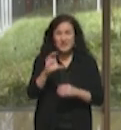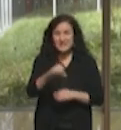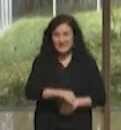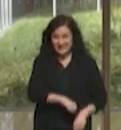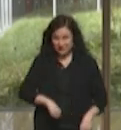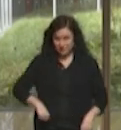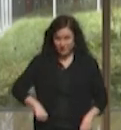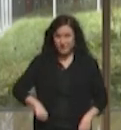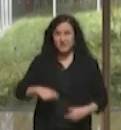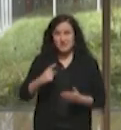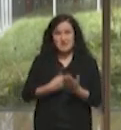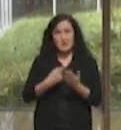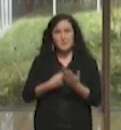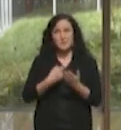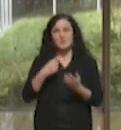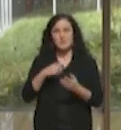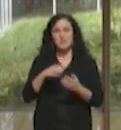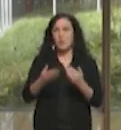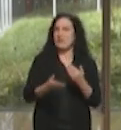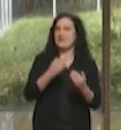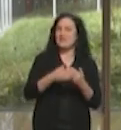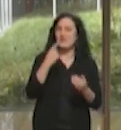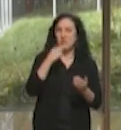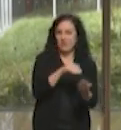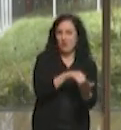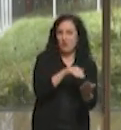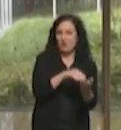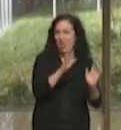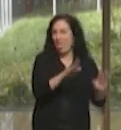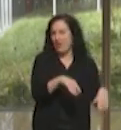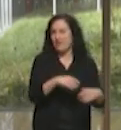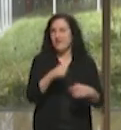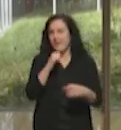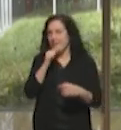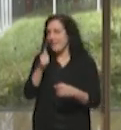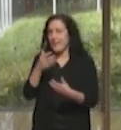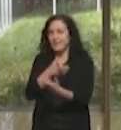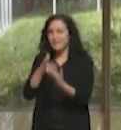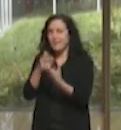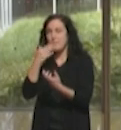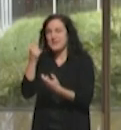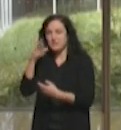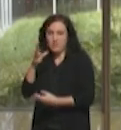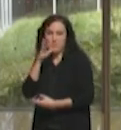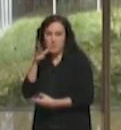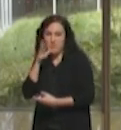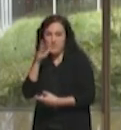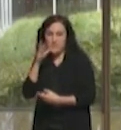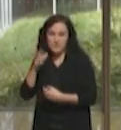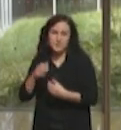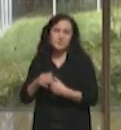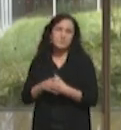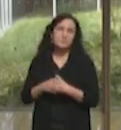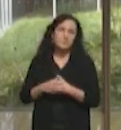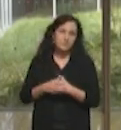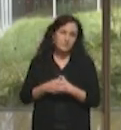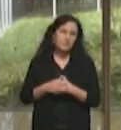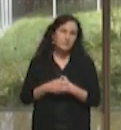which sometimes seem like they're for the convenience of the doctor and not what's best for the mother. So we're